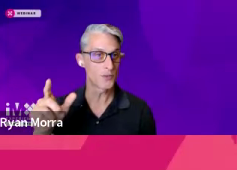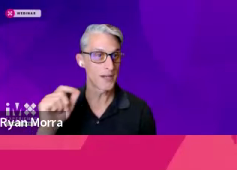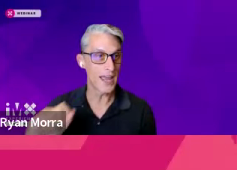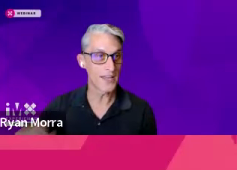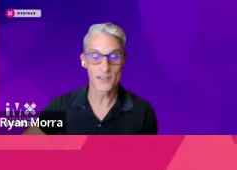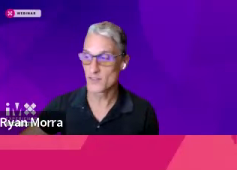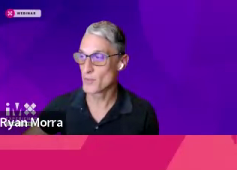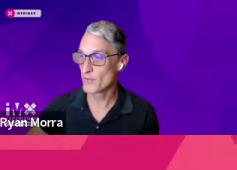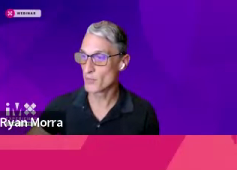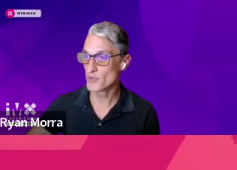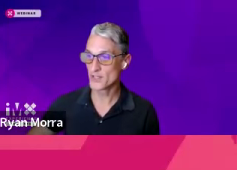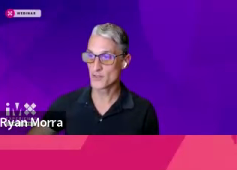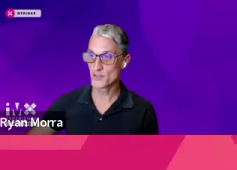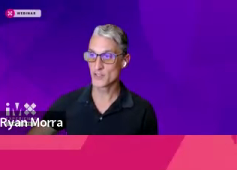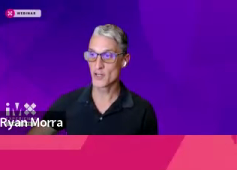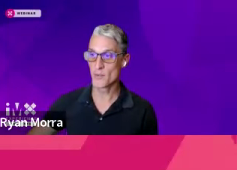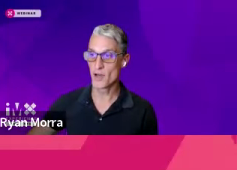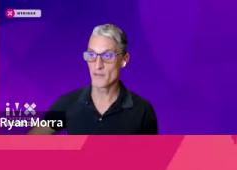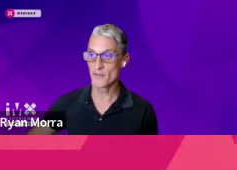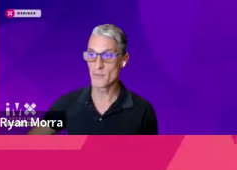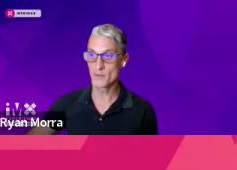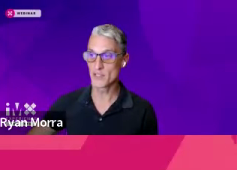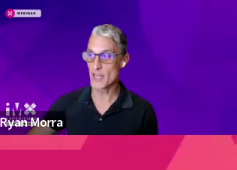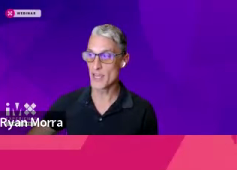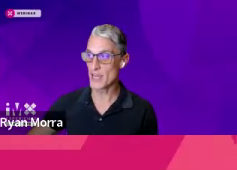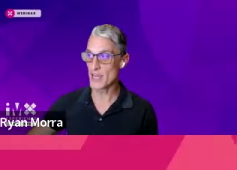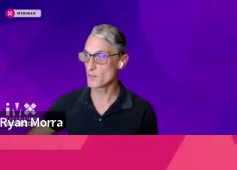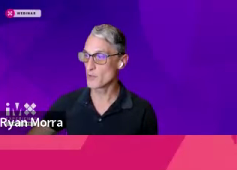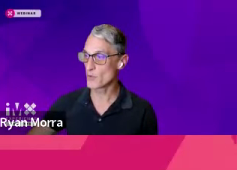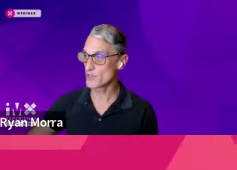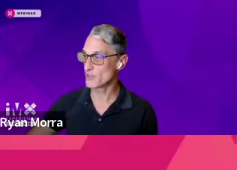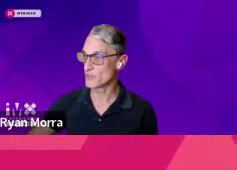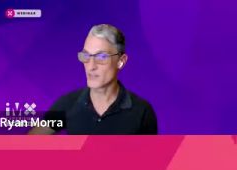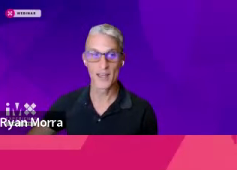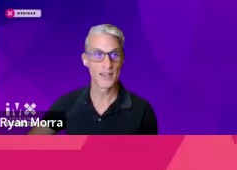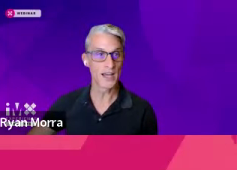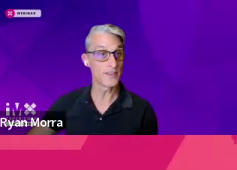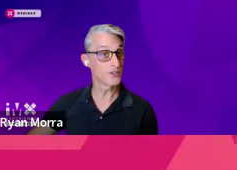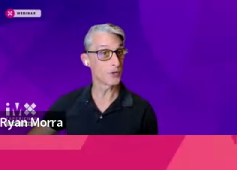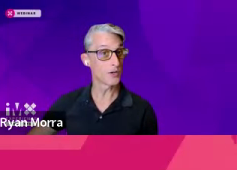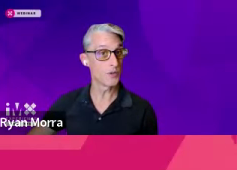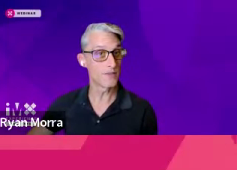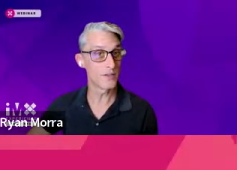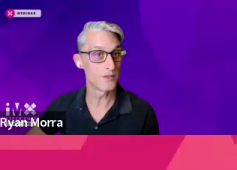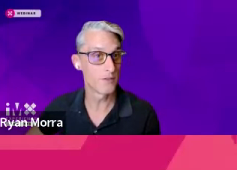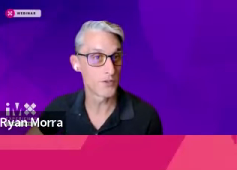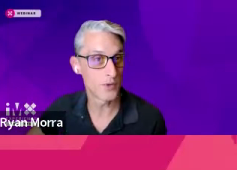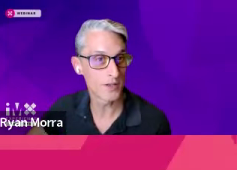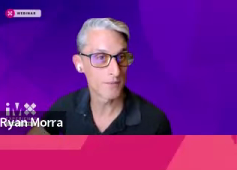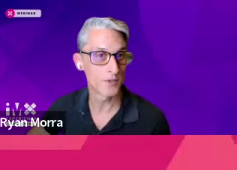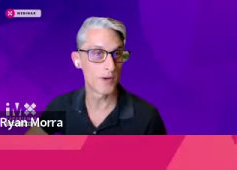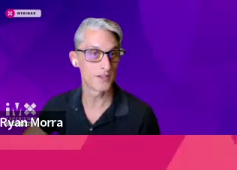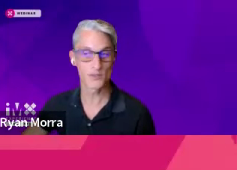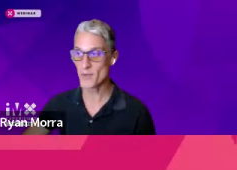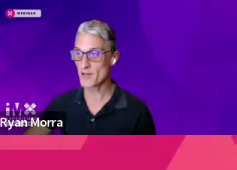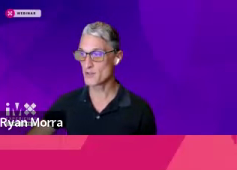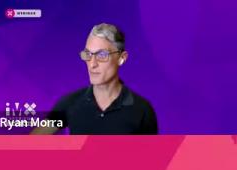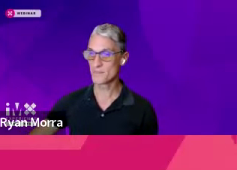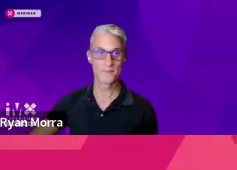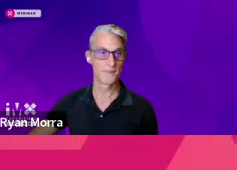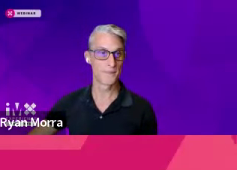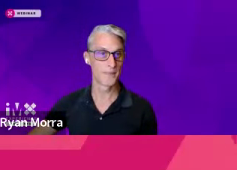in, and so I'm going to ask some of our presenters to come off mute to answer some of those questions. I think, Toka, you have the first one you wanted